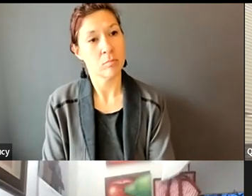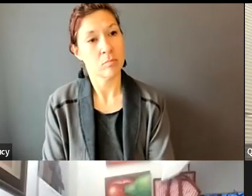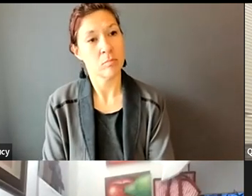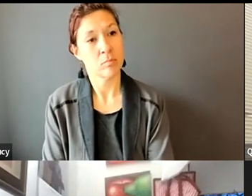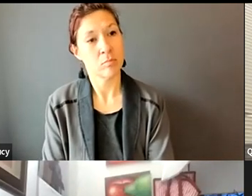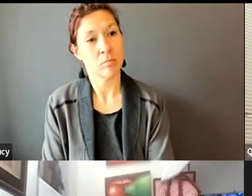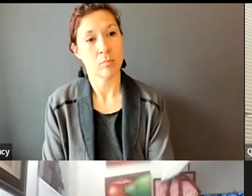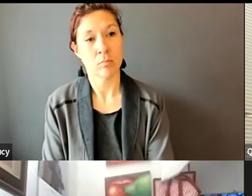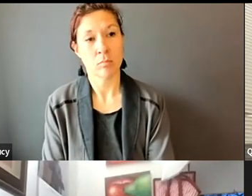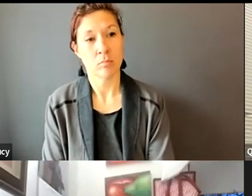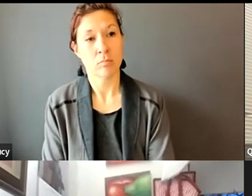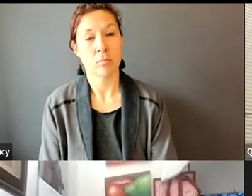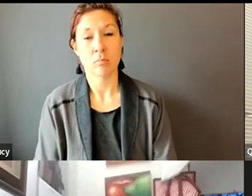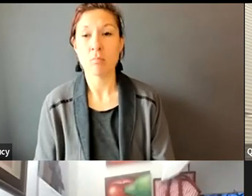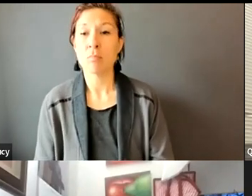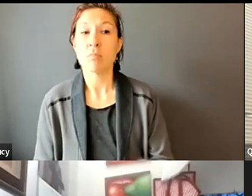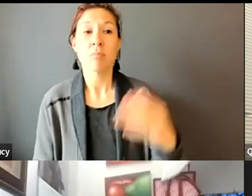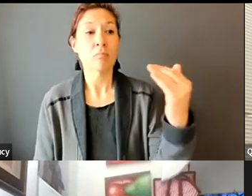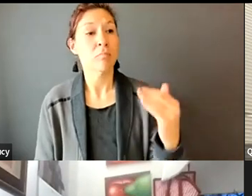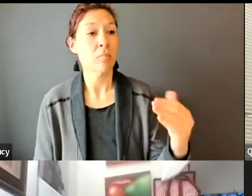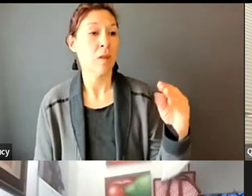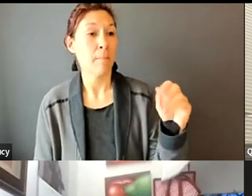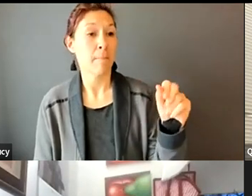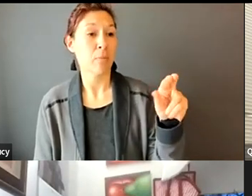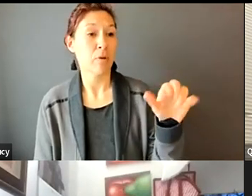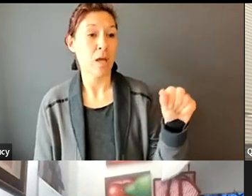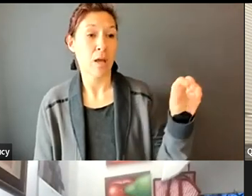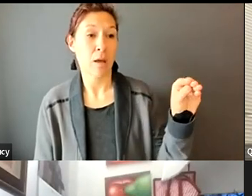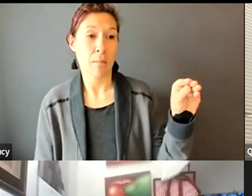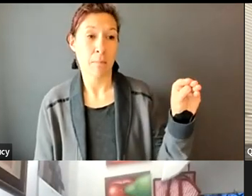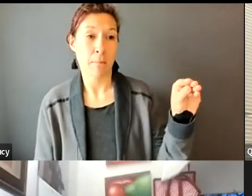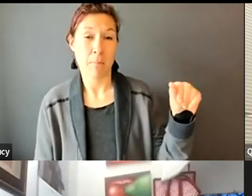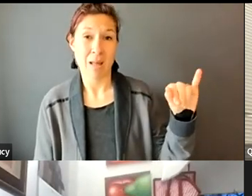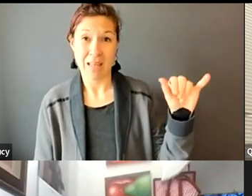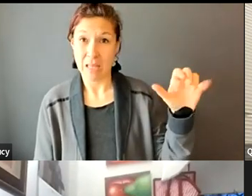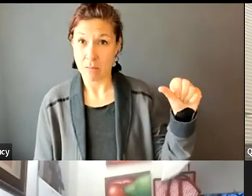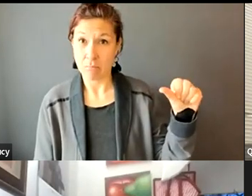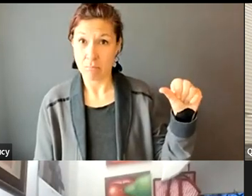Ortiz Maria Mejia is